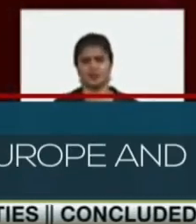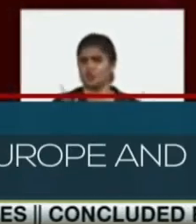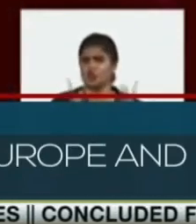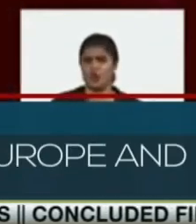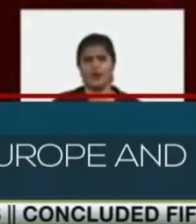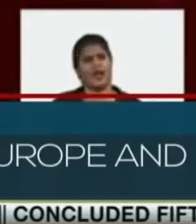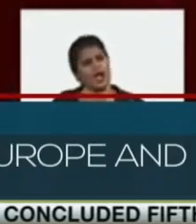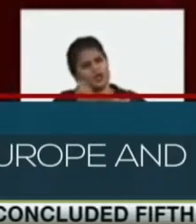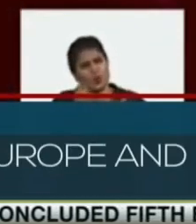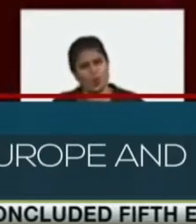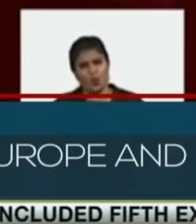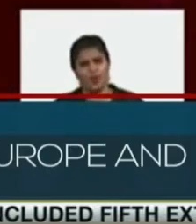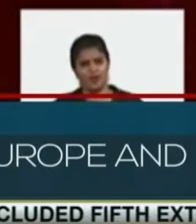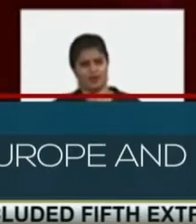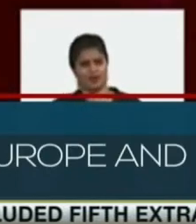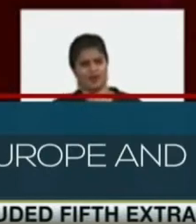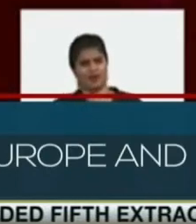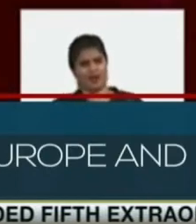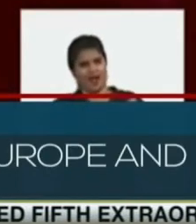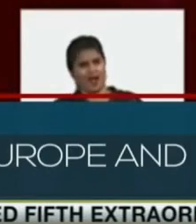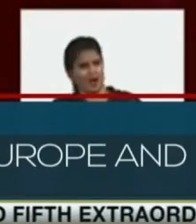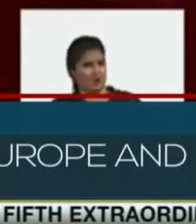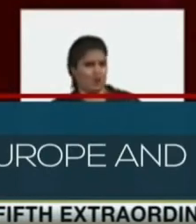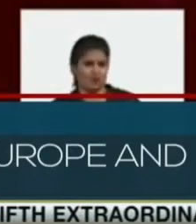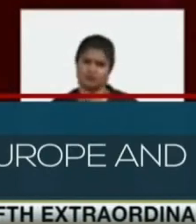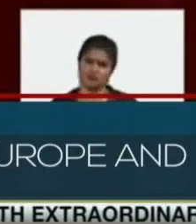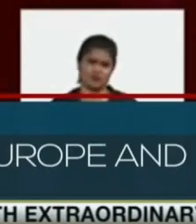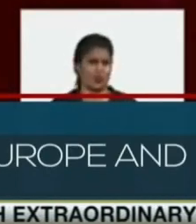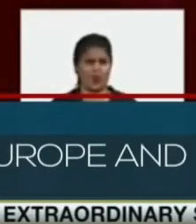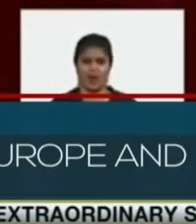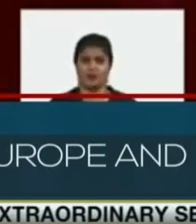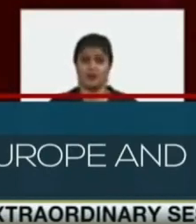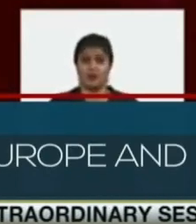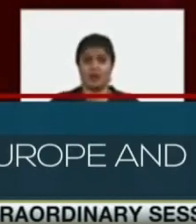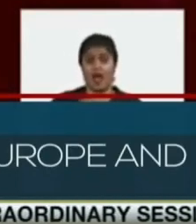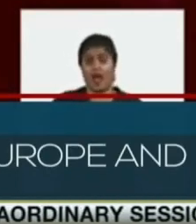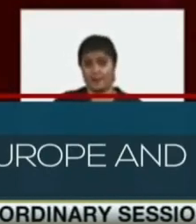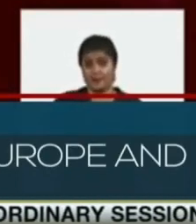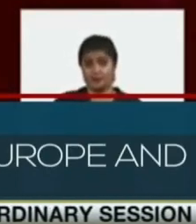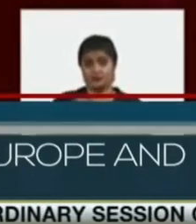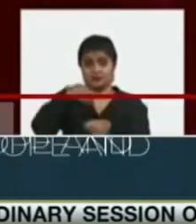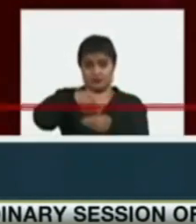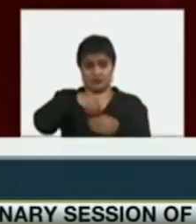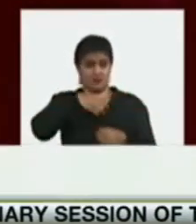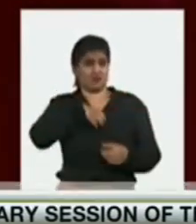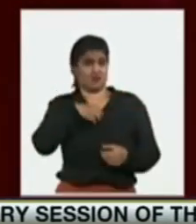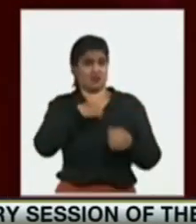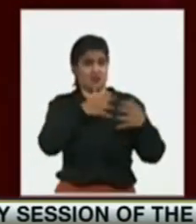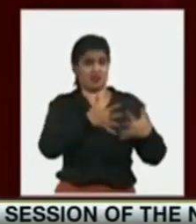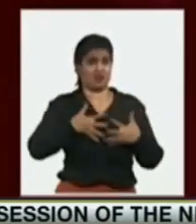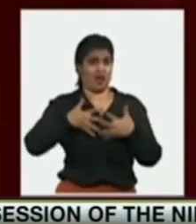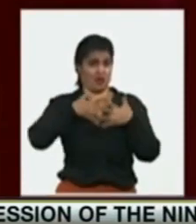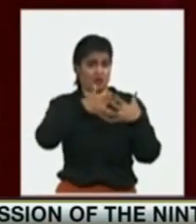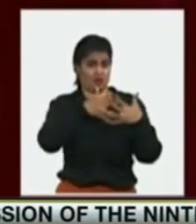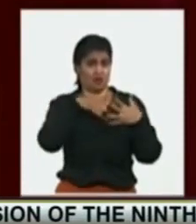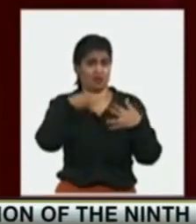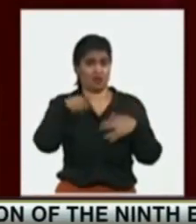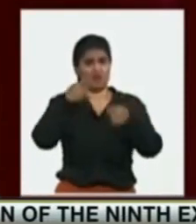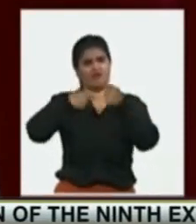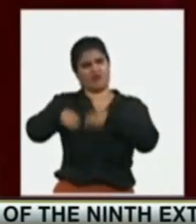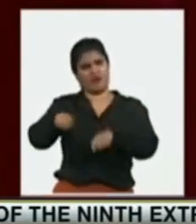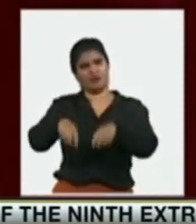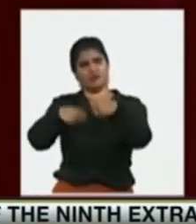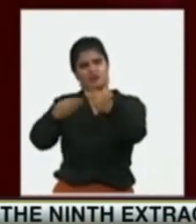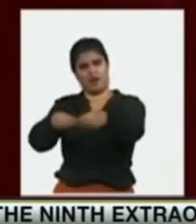countries that have nuclear weapons have accumulated enough nuclear arsenal to destroy the planet several times over, and that the possibility of